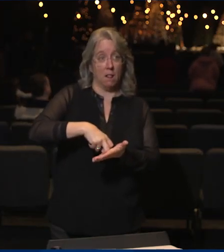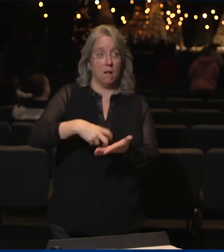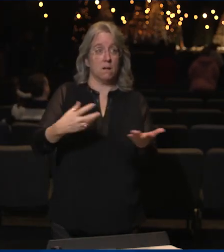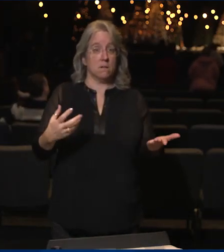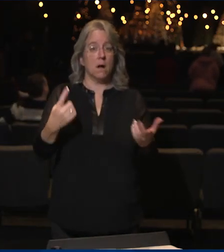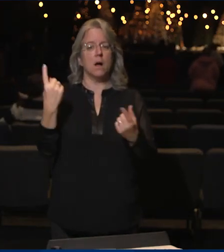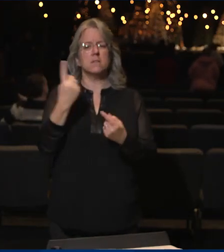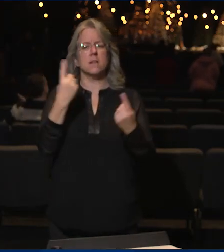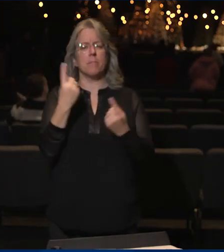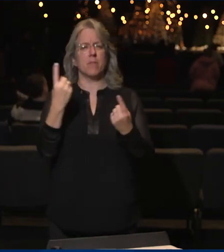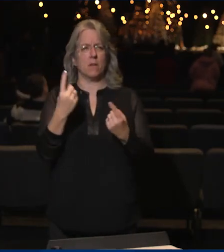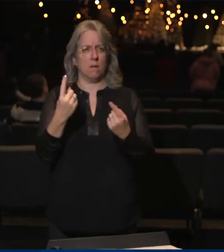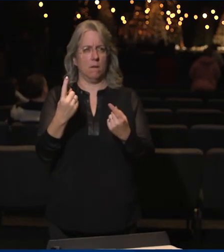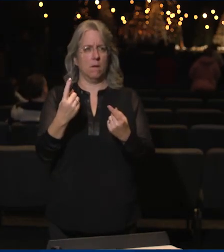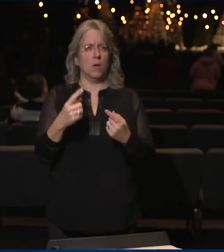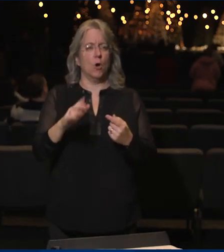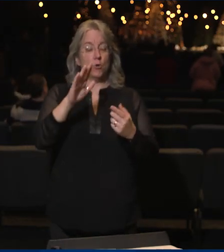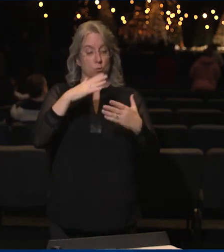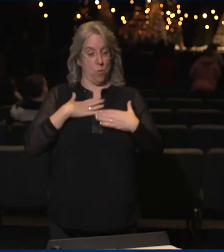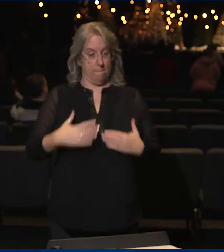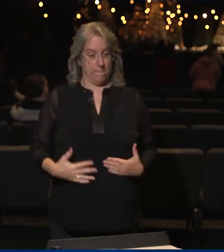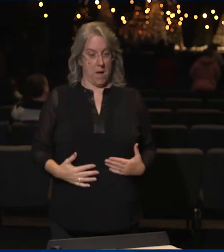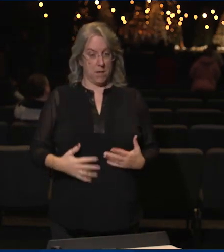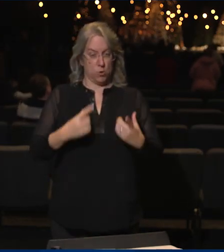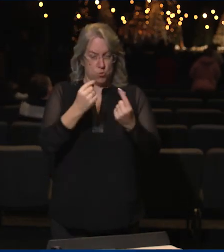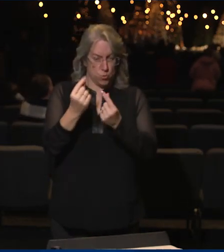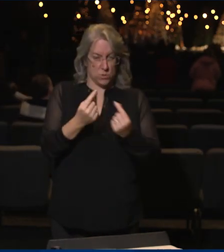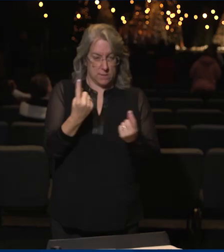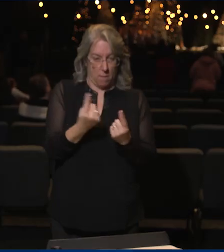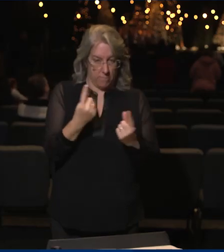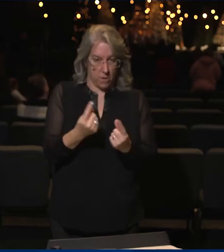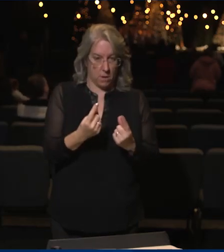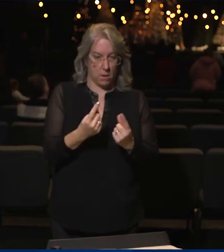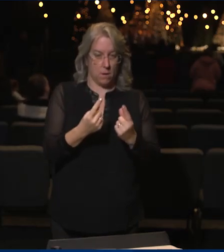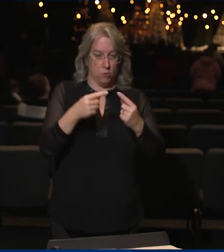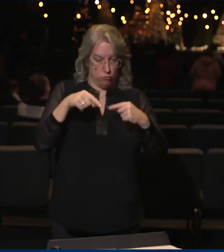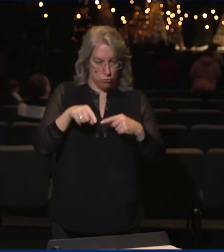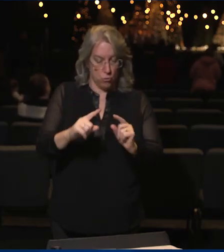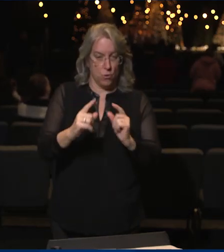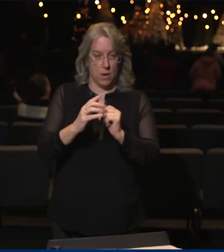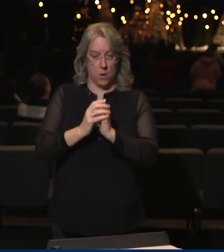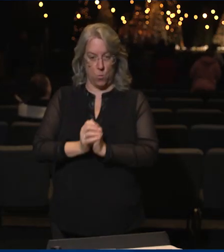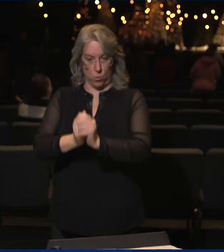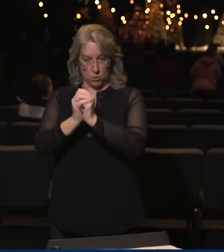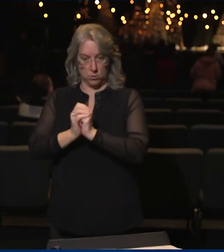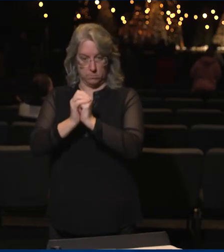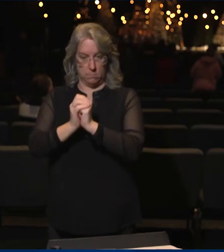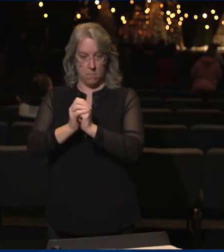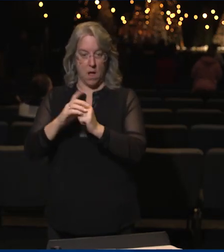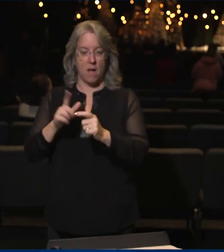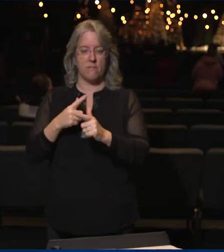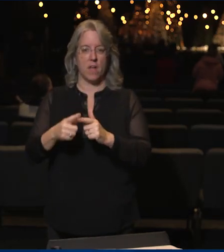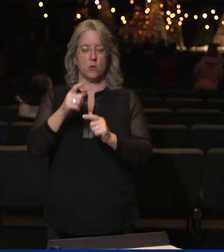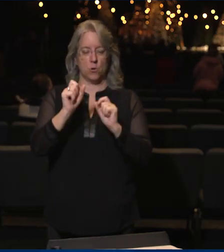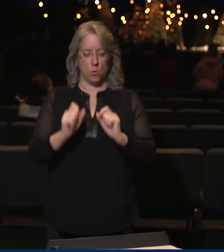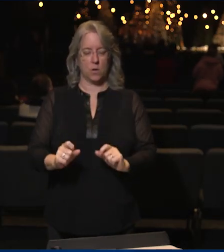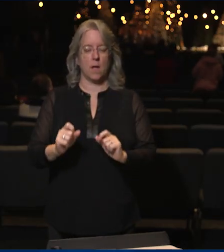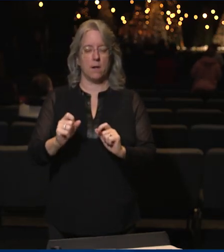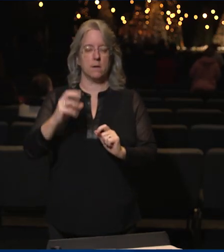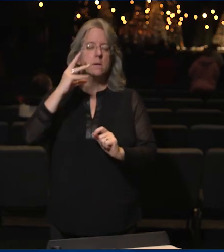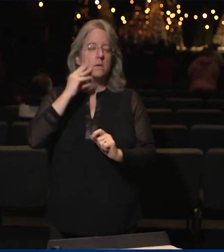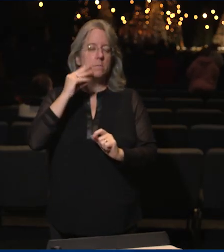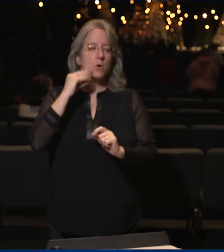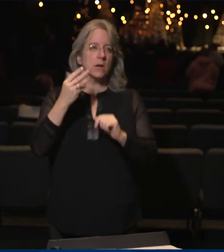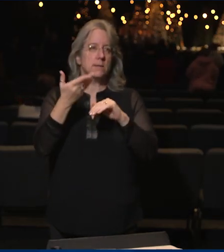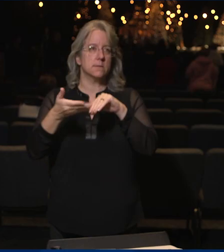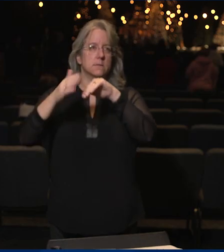It's in engaging with your body that we very often experience the presence of God. And